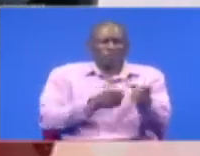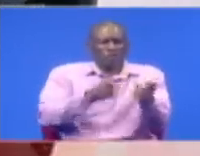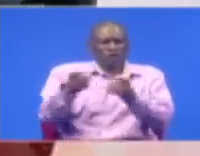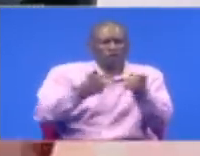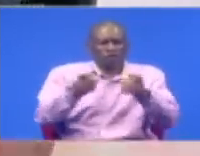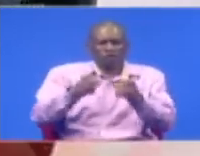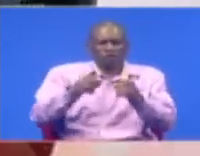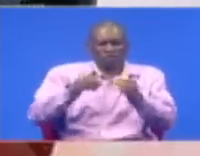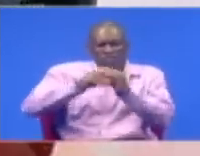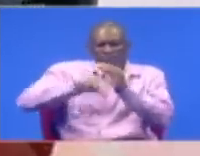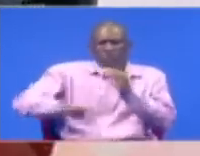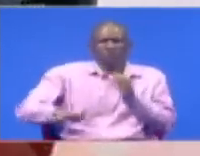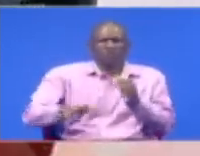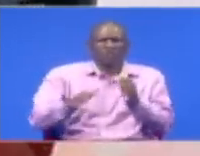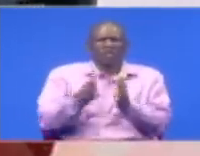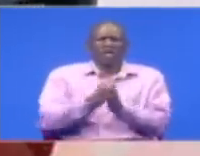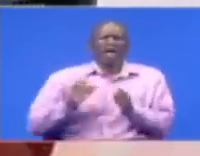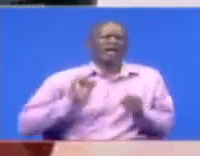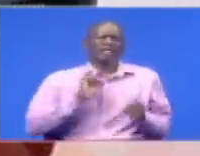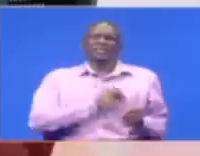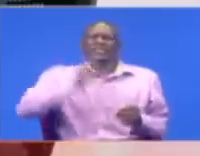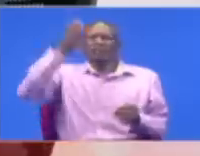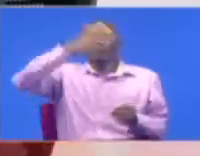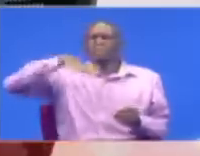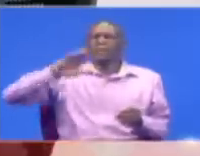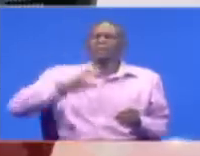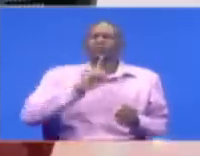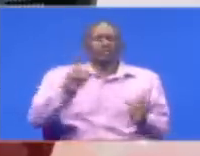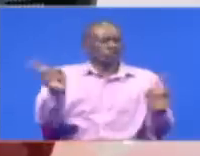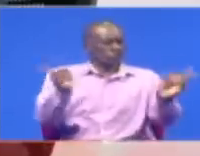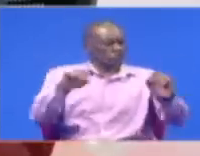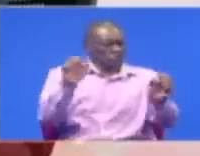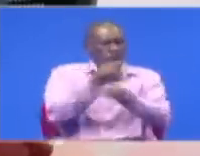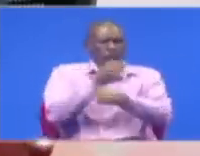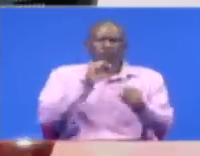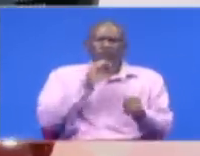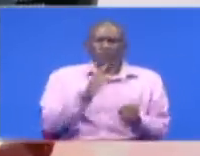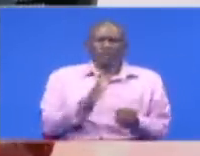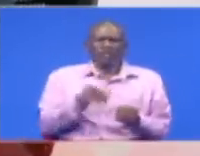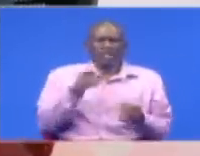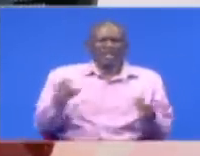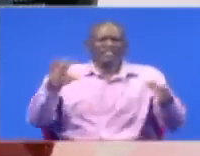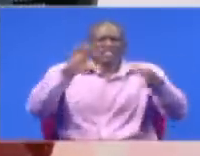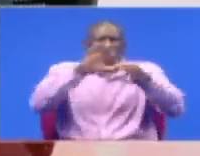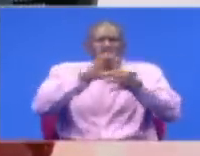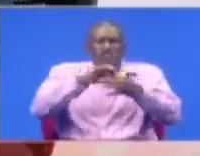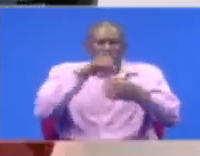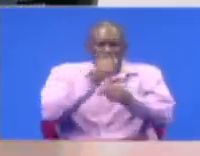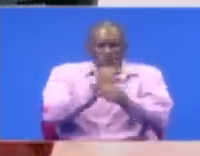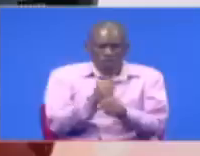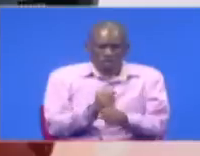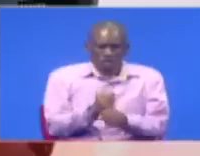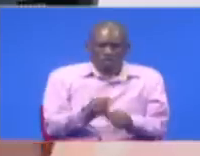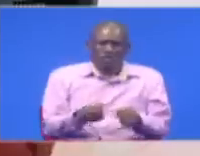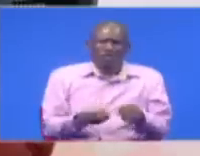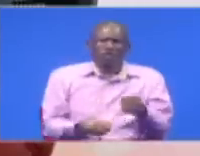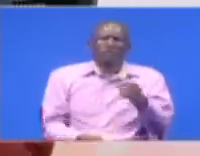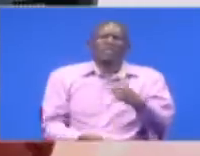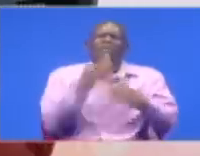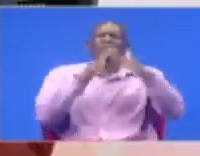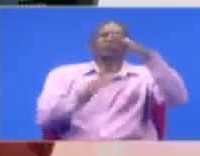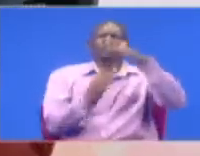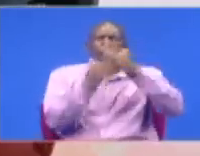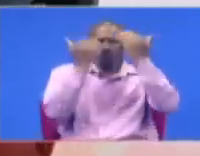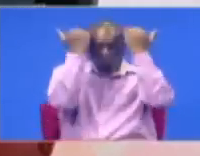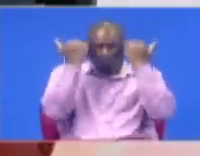devolution. And Senate was saying, no, it can't be. It is a joint effort. We came to Supreme Court,